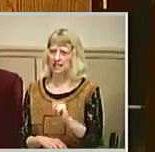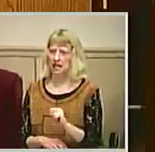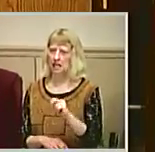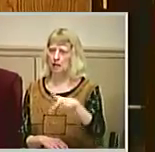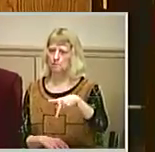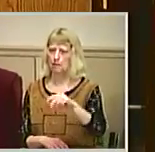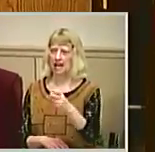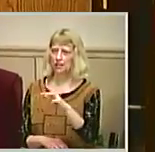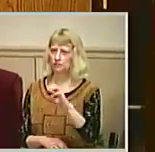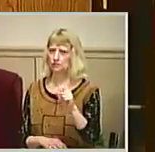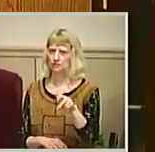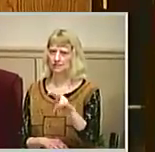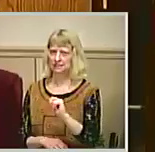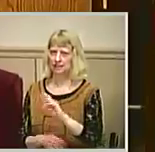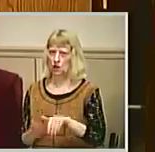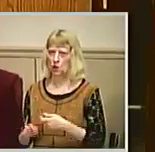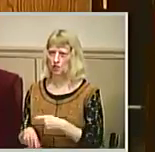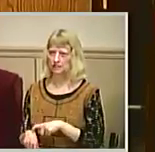of the time.